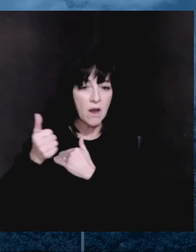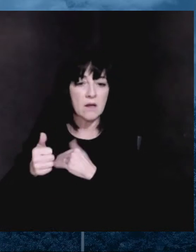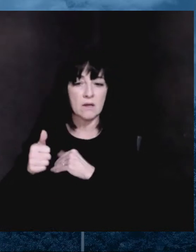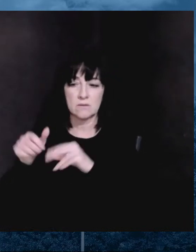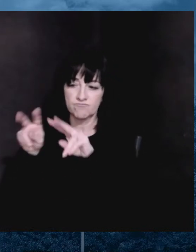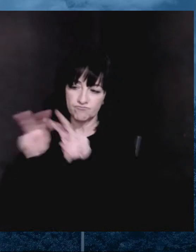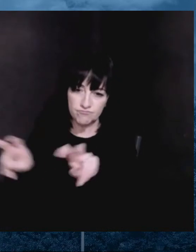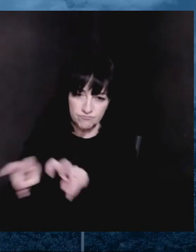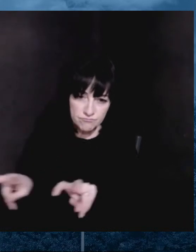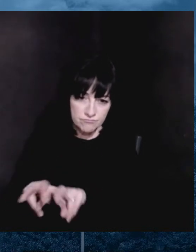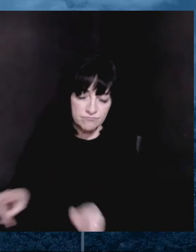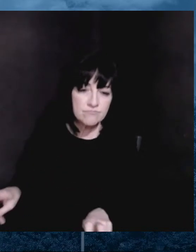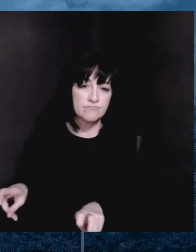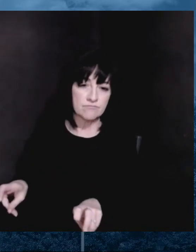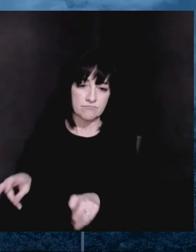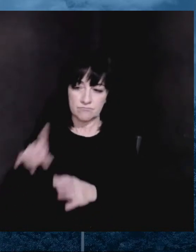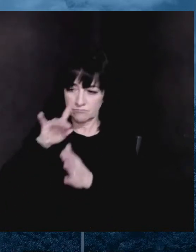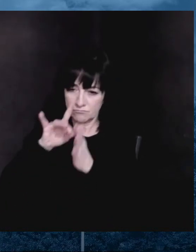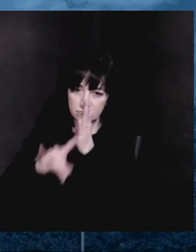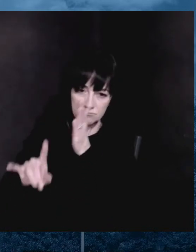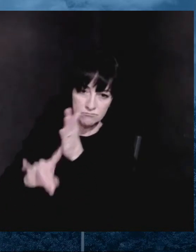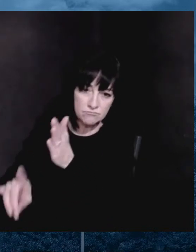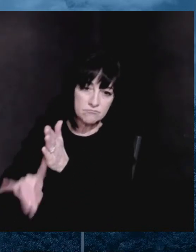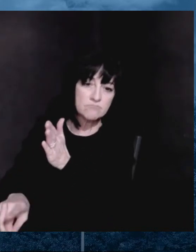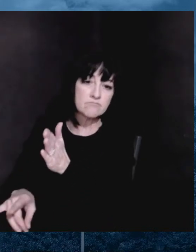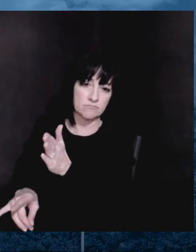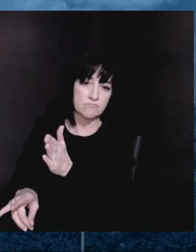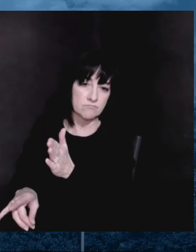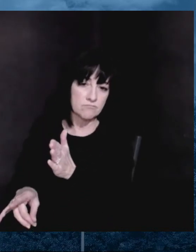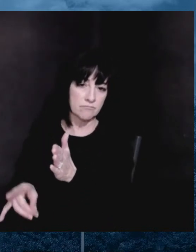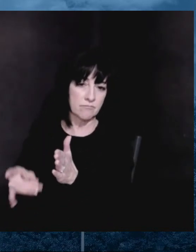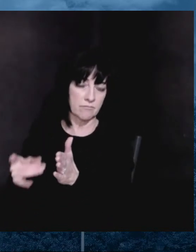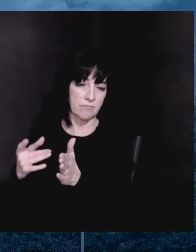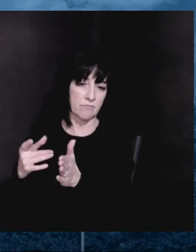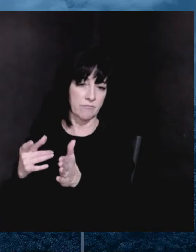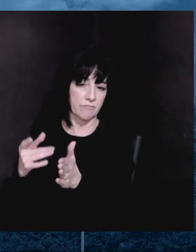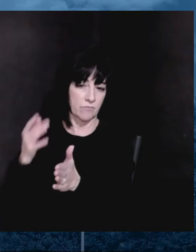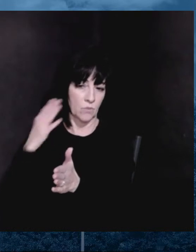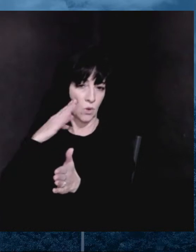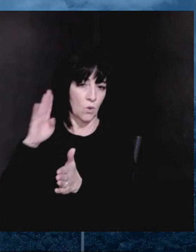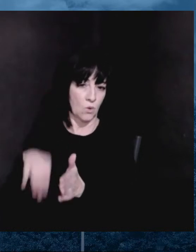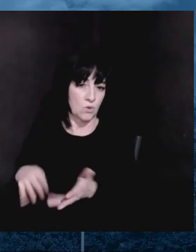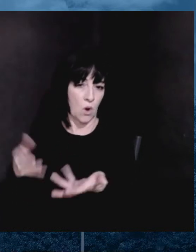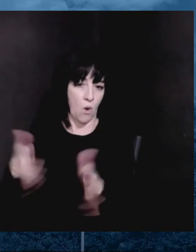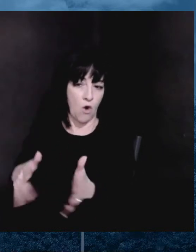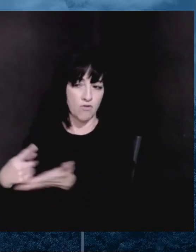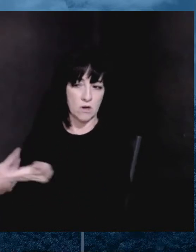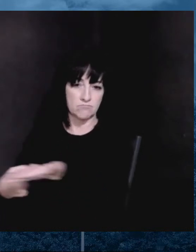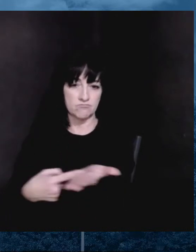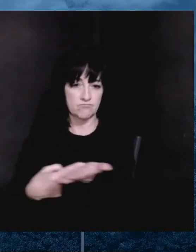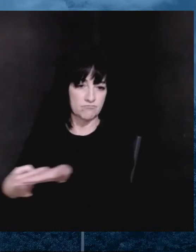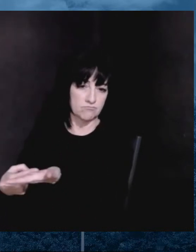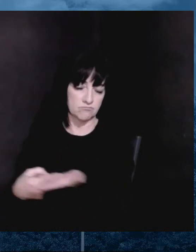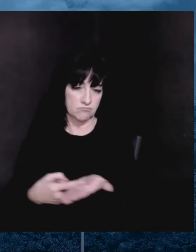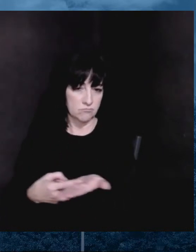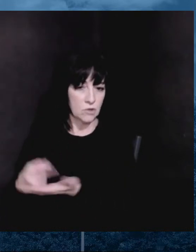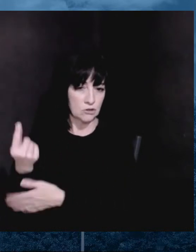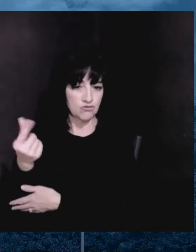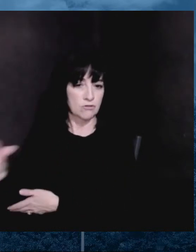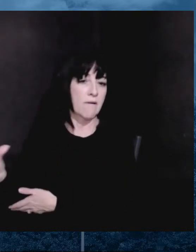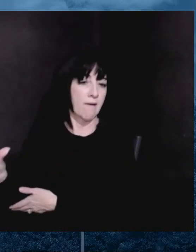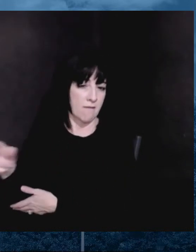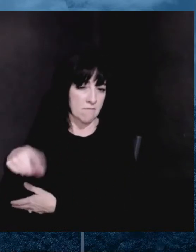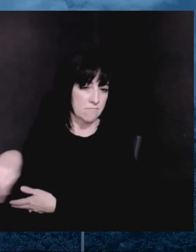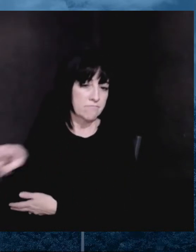state. There's been conversations coming with leaders in the General Assembly about